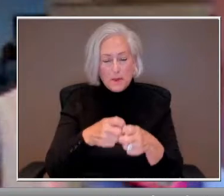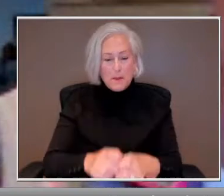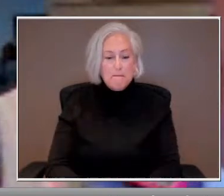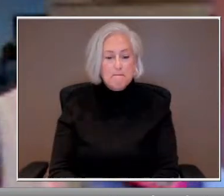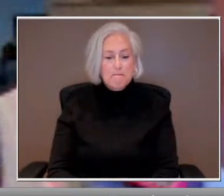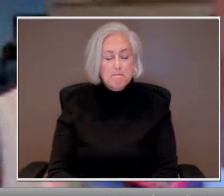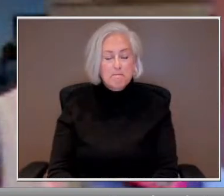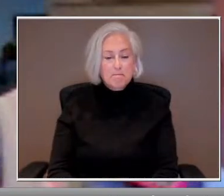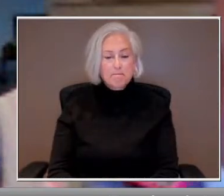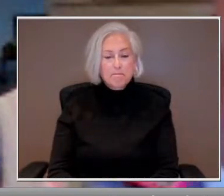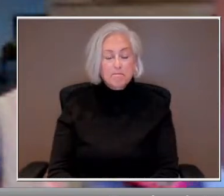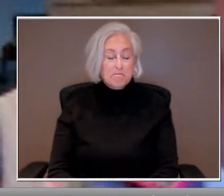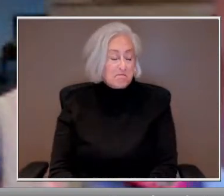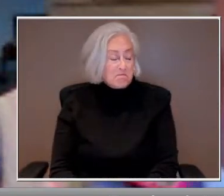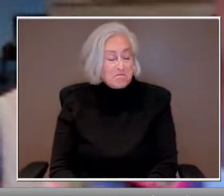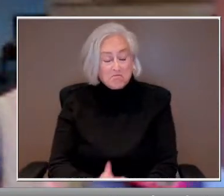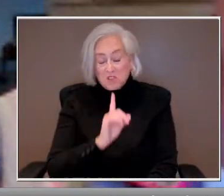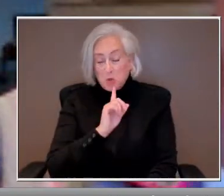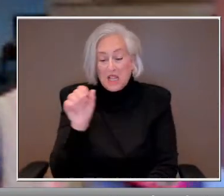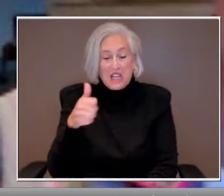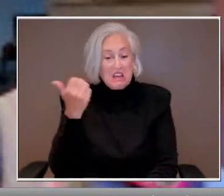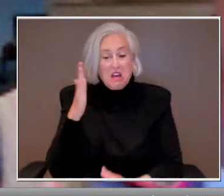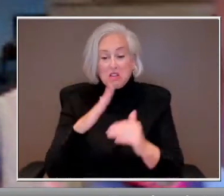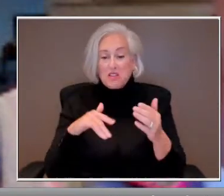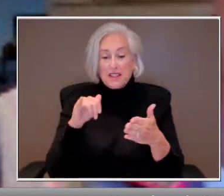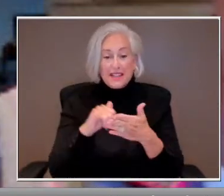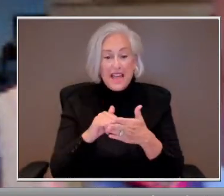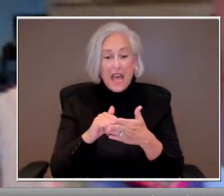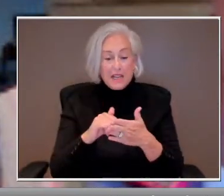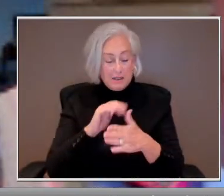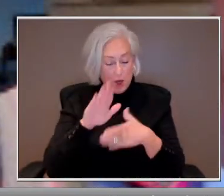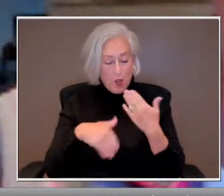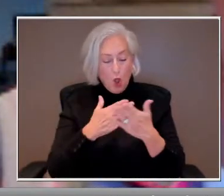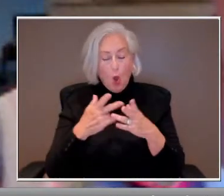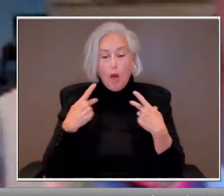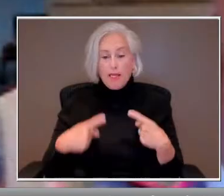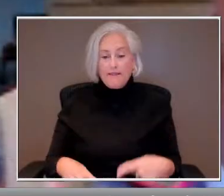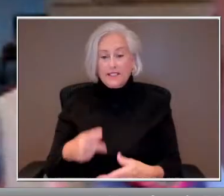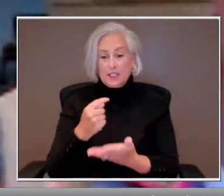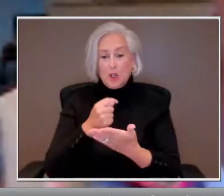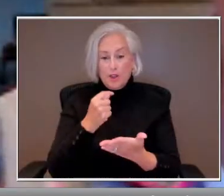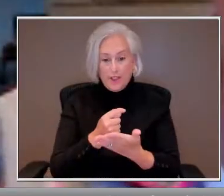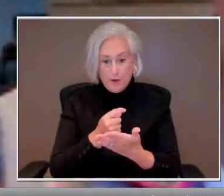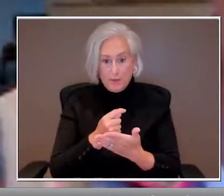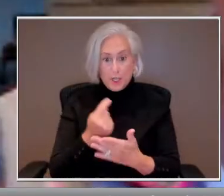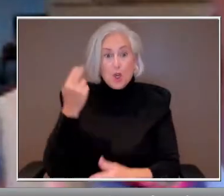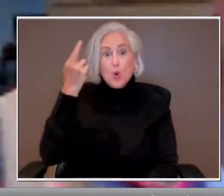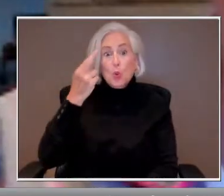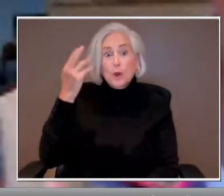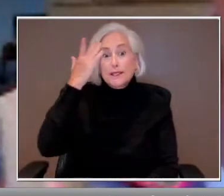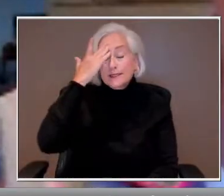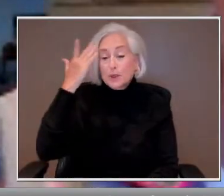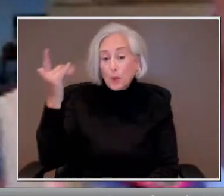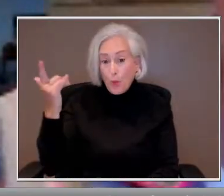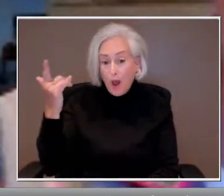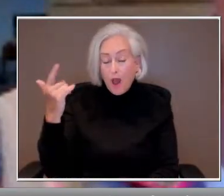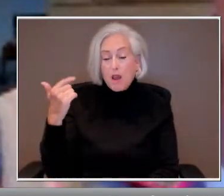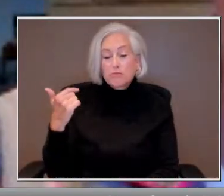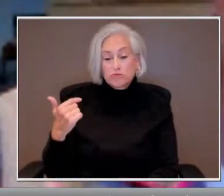that, I think all the physical therapy is the reason why